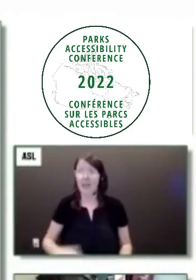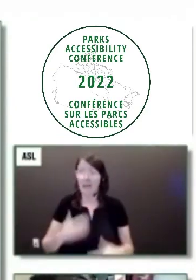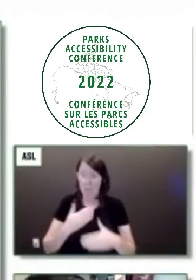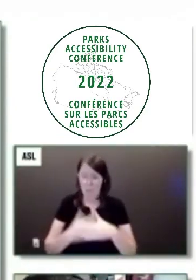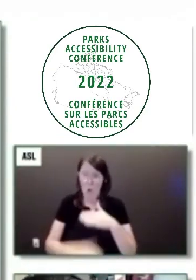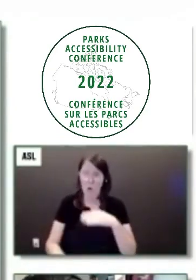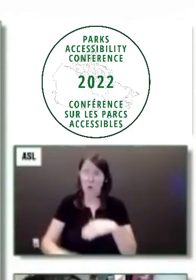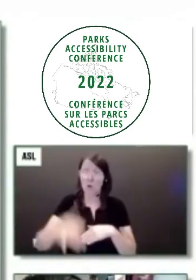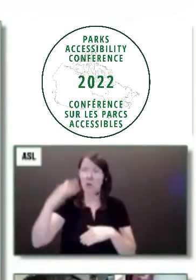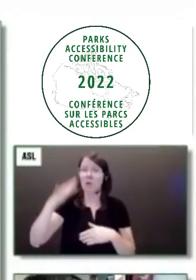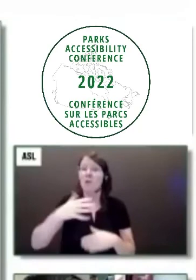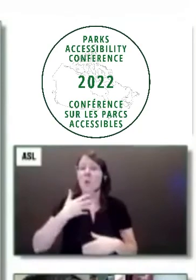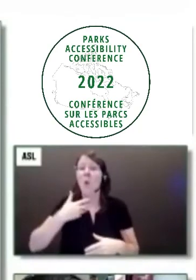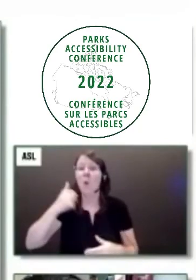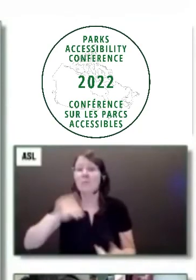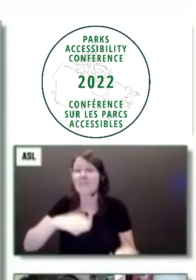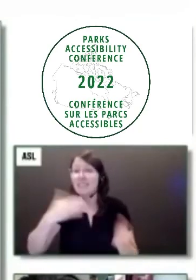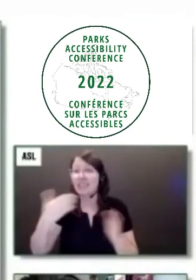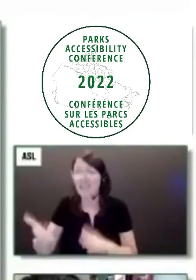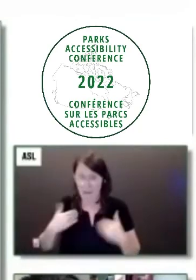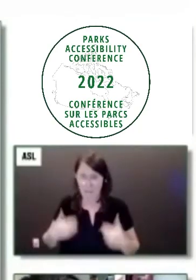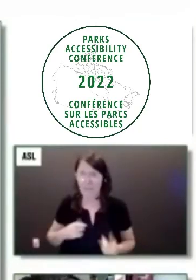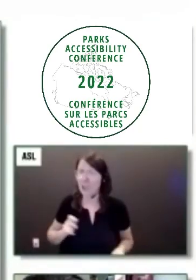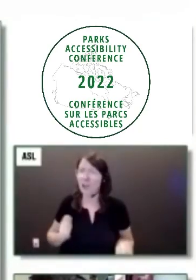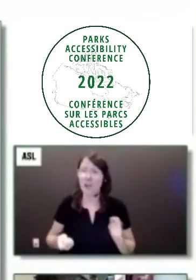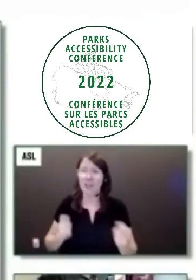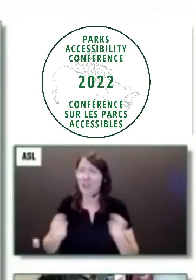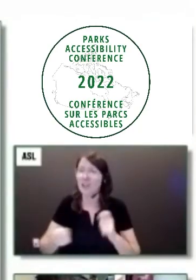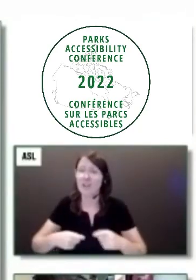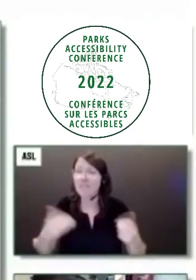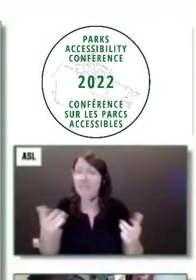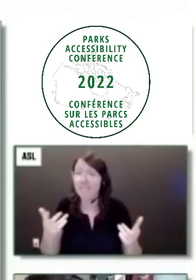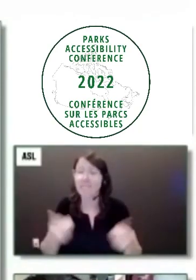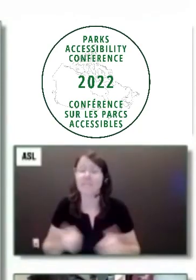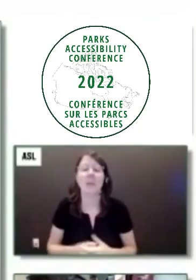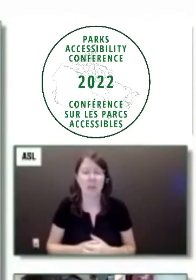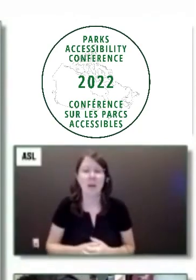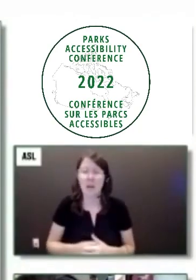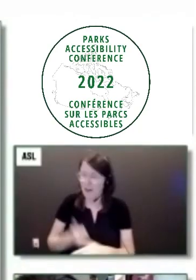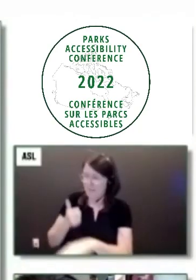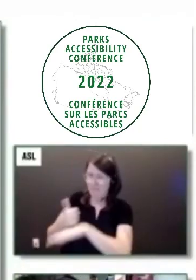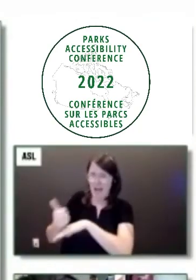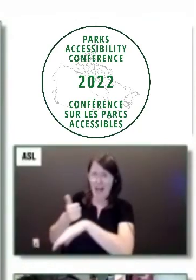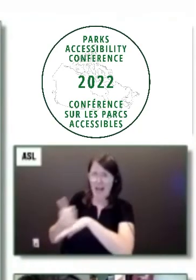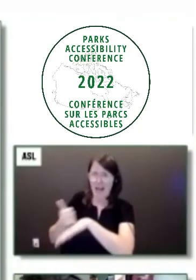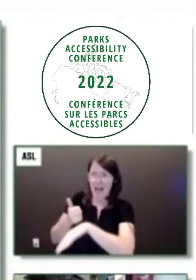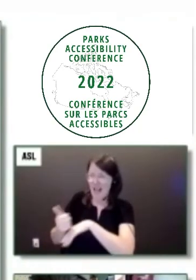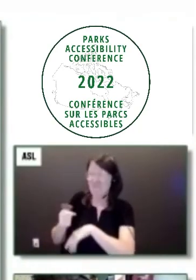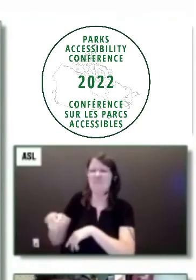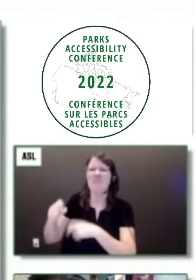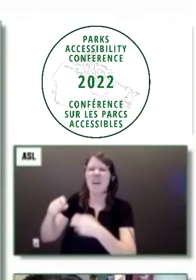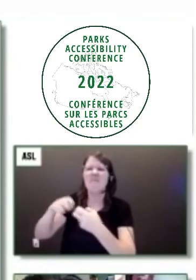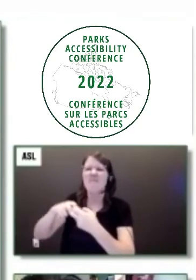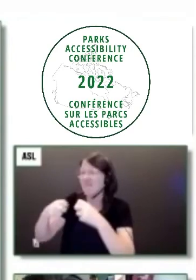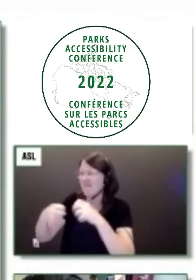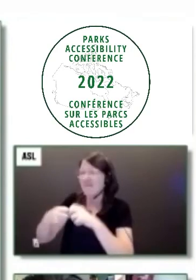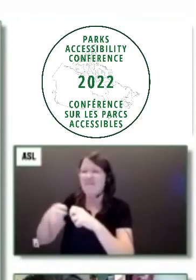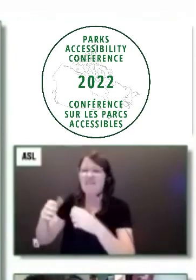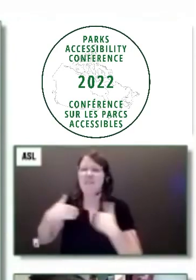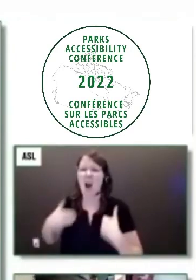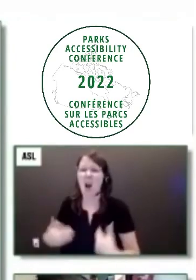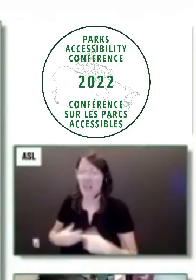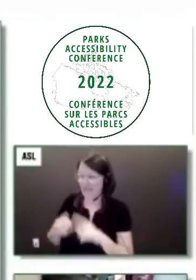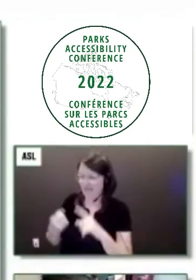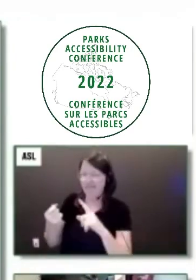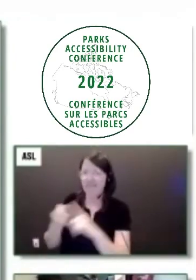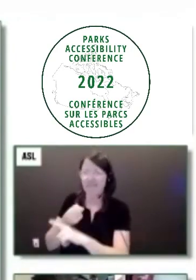person's impairment being the reason for their own exclusion, he argued, as we know, for exclusion being the predictable